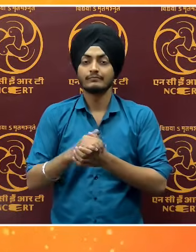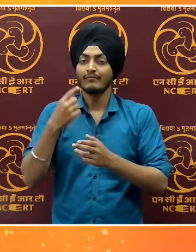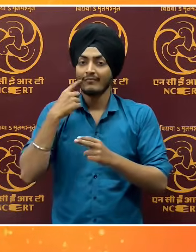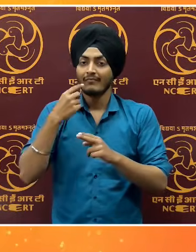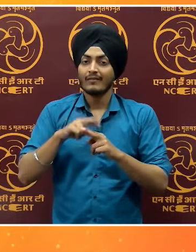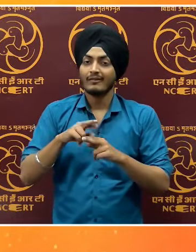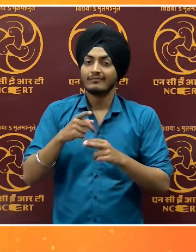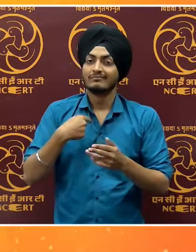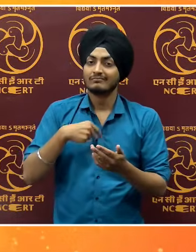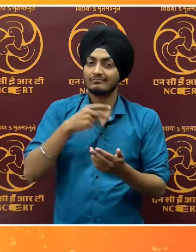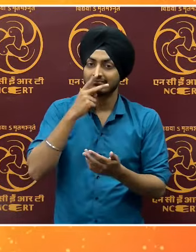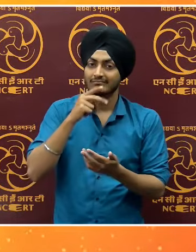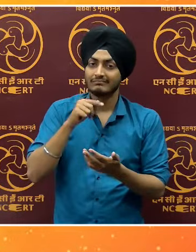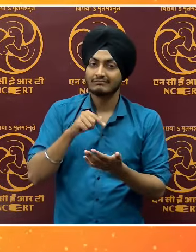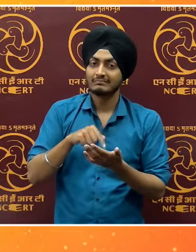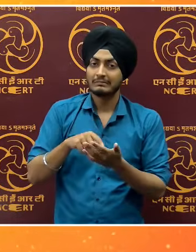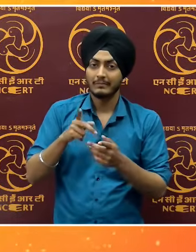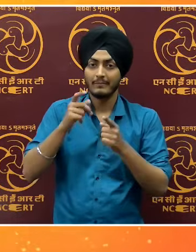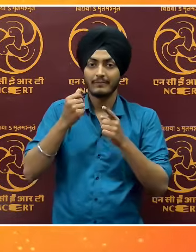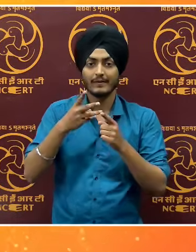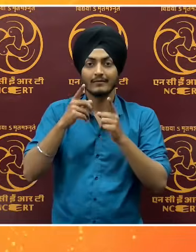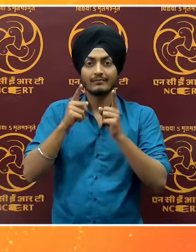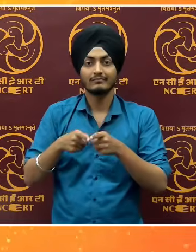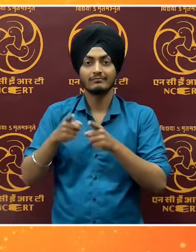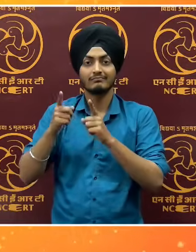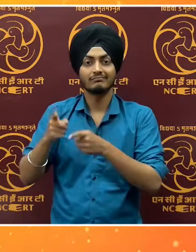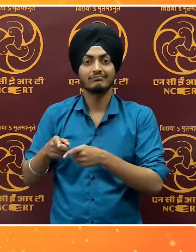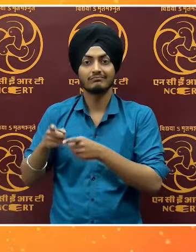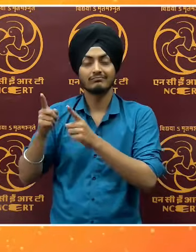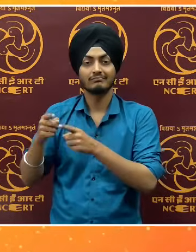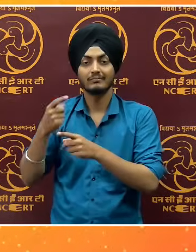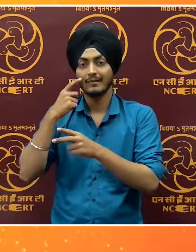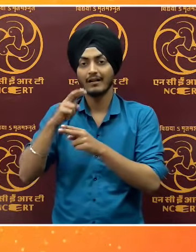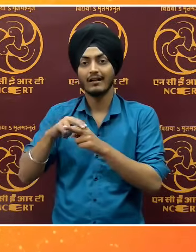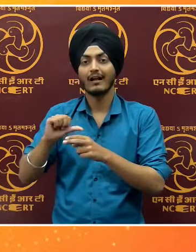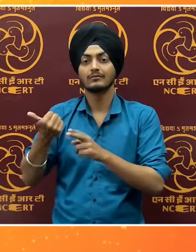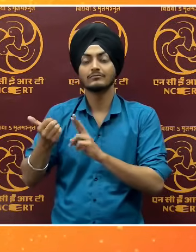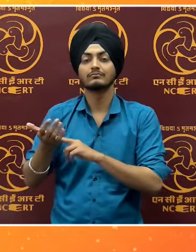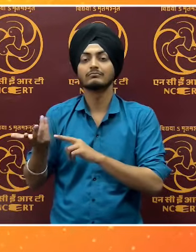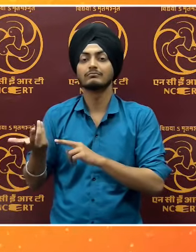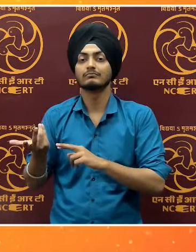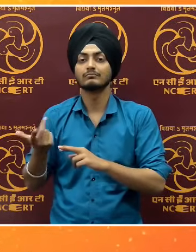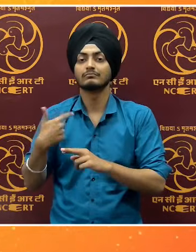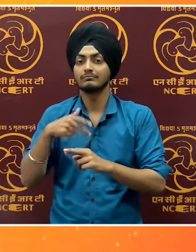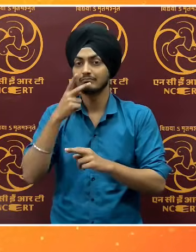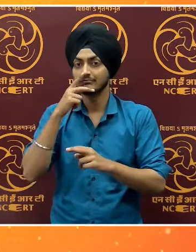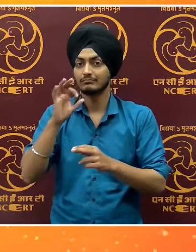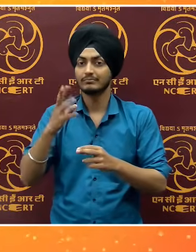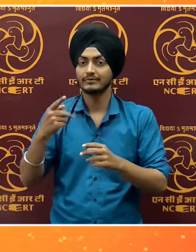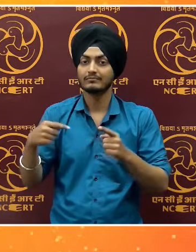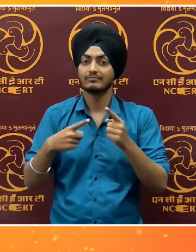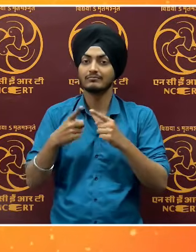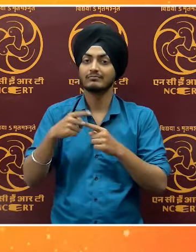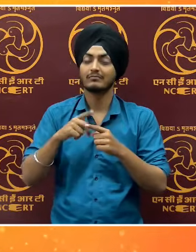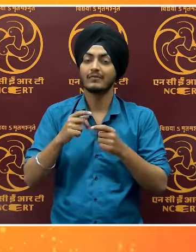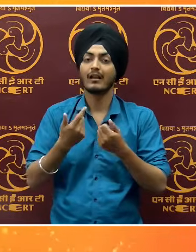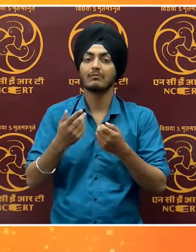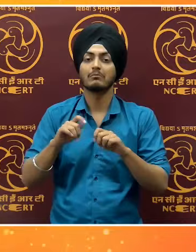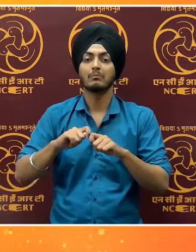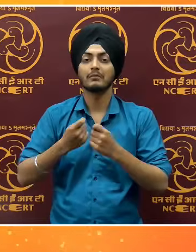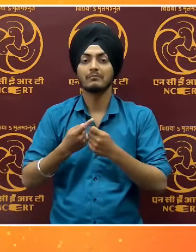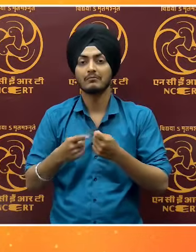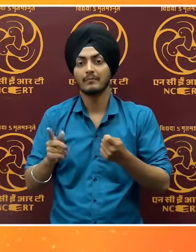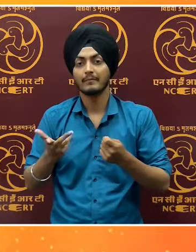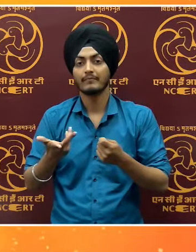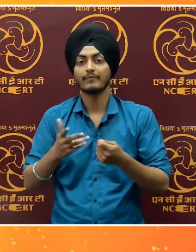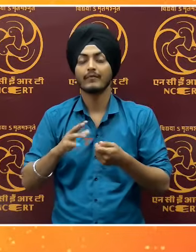parallel, if there are 3 bulbs connected in parallel, if any one of the bulb is disconnected, other bulb